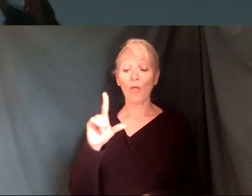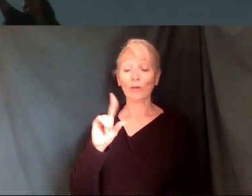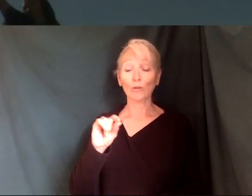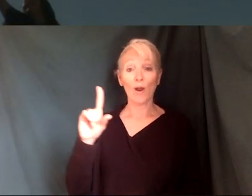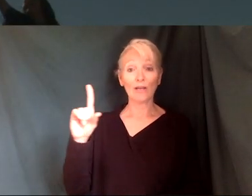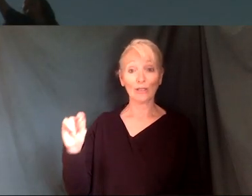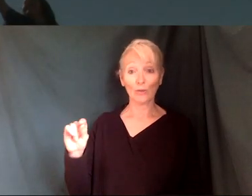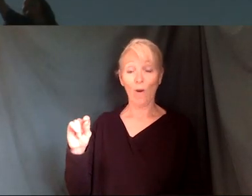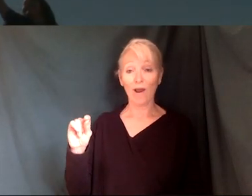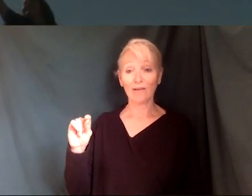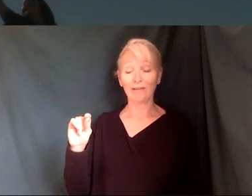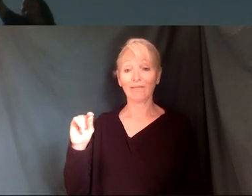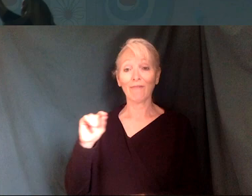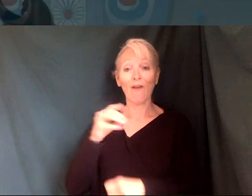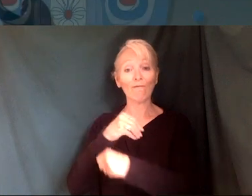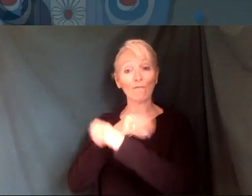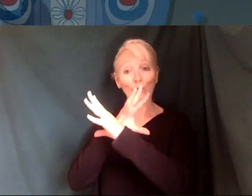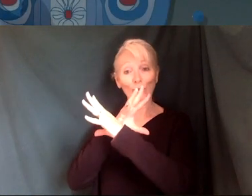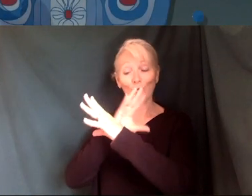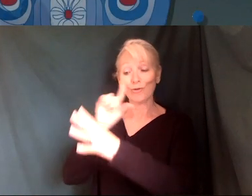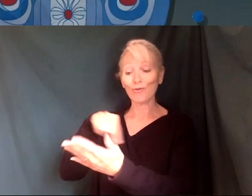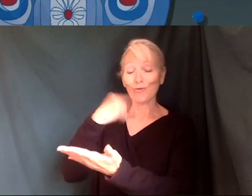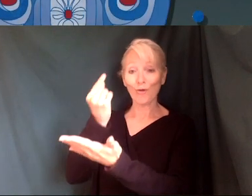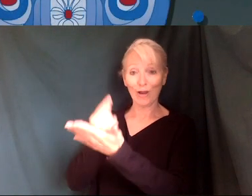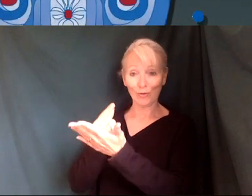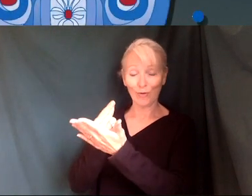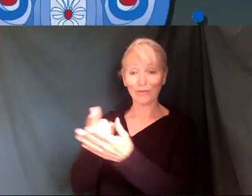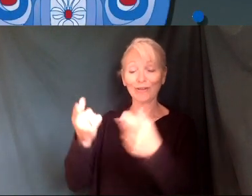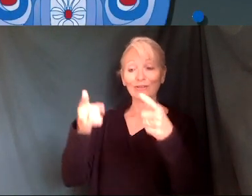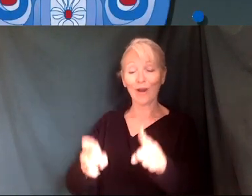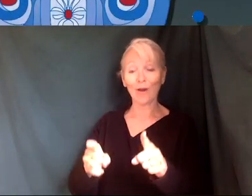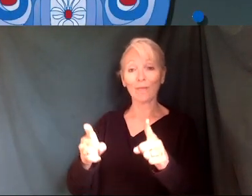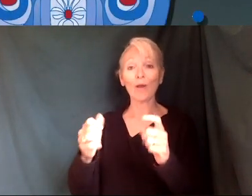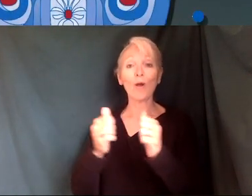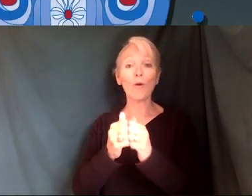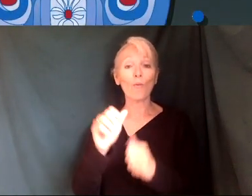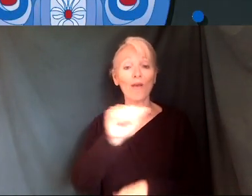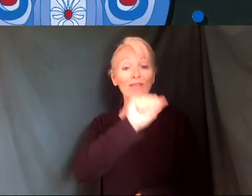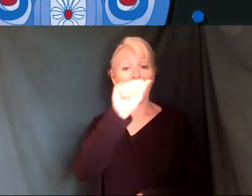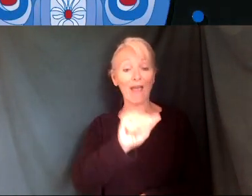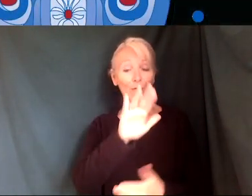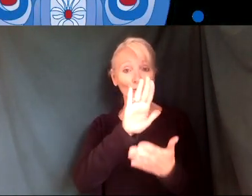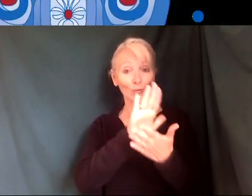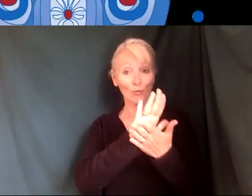the 2020 virtual graduation ceremony with Anchorage School District and East High School.